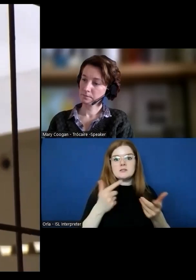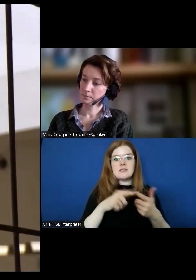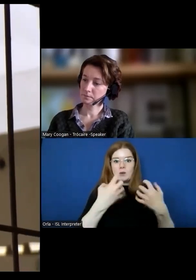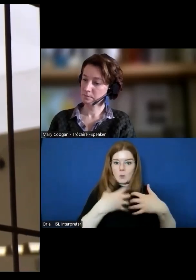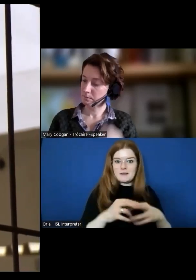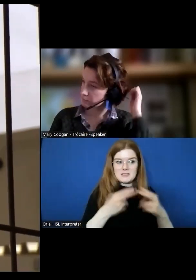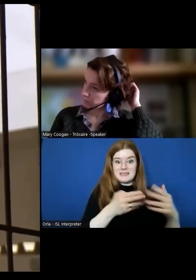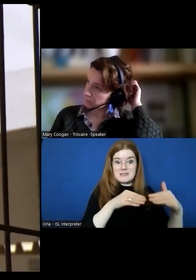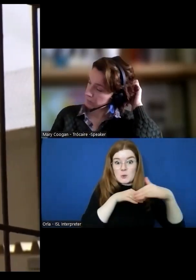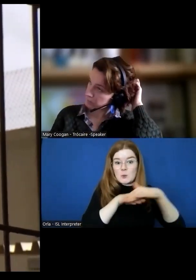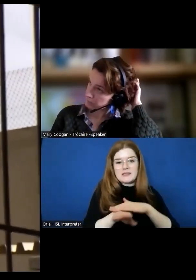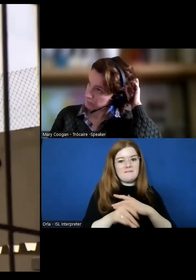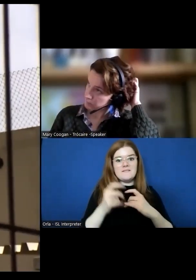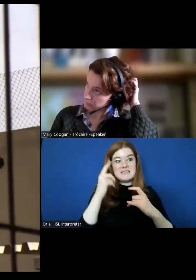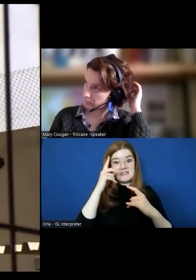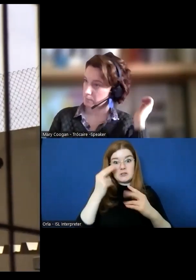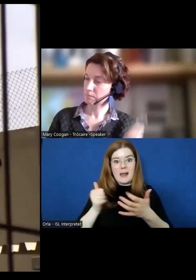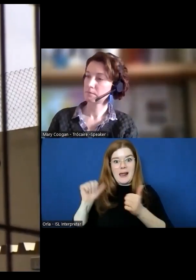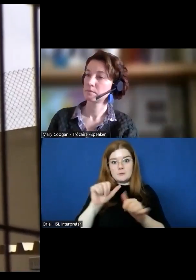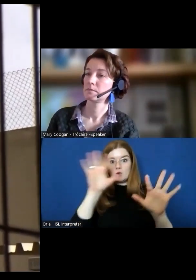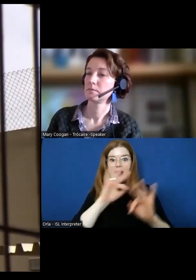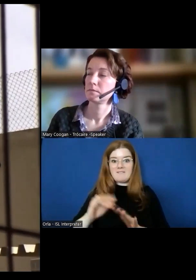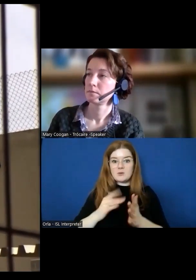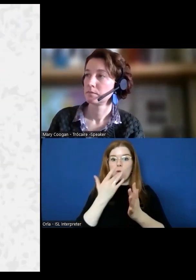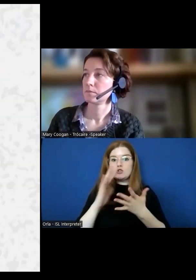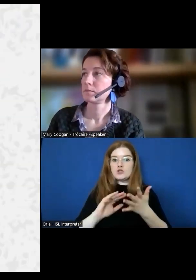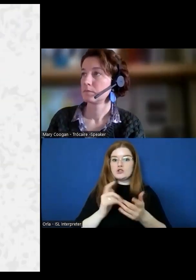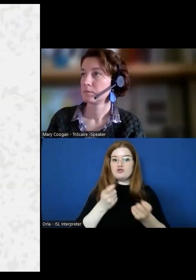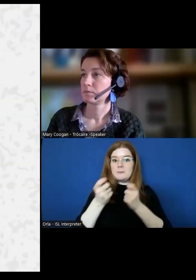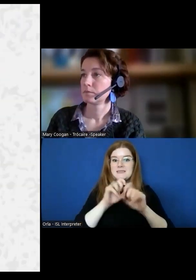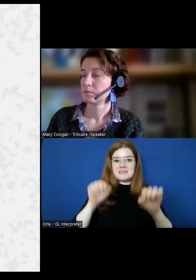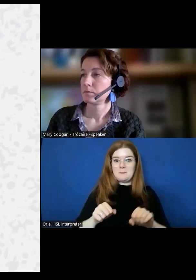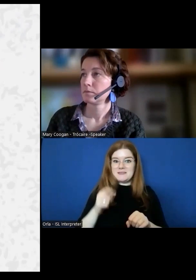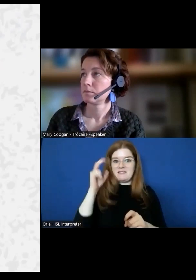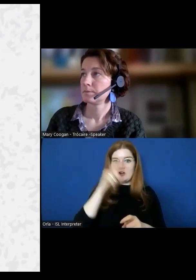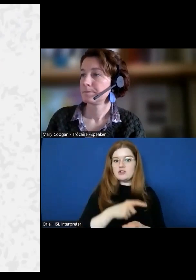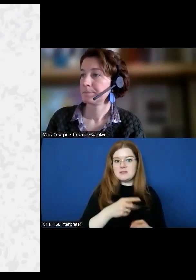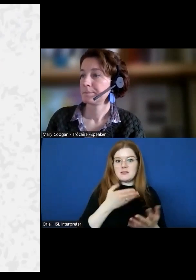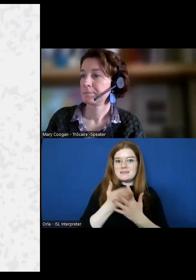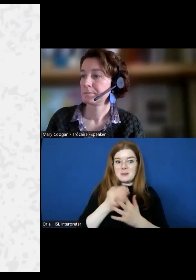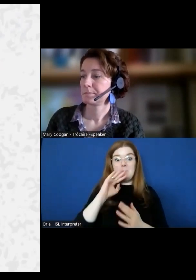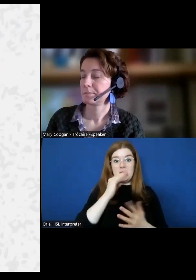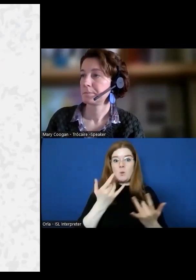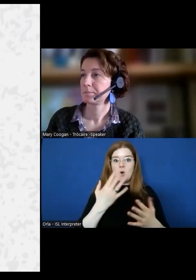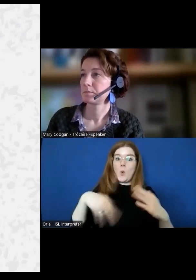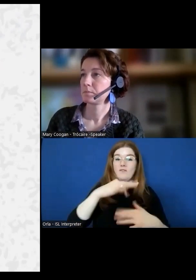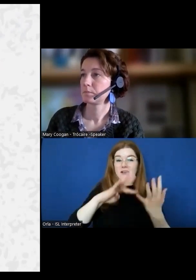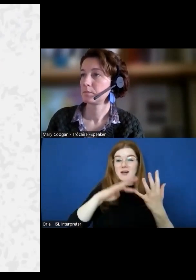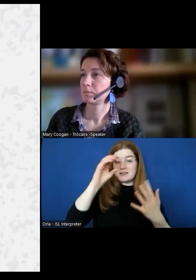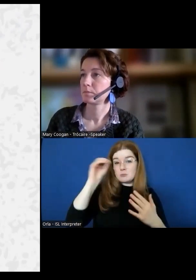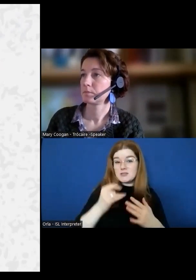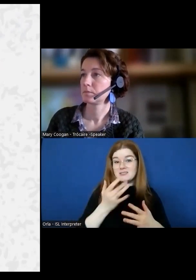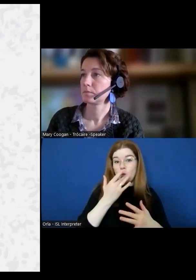equipment in that were needed to maintain the water treatment system, and this meant that over 90% of the